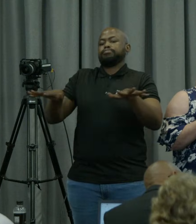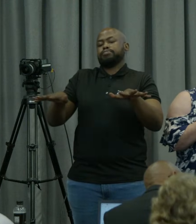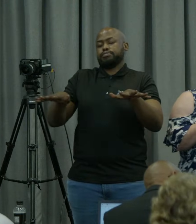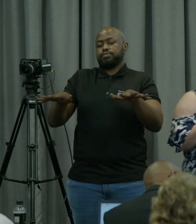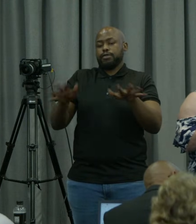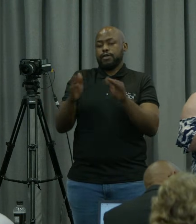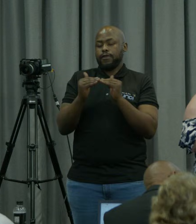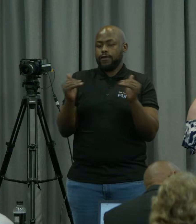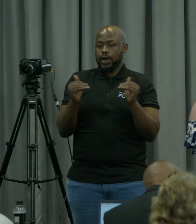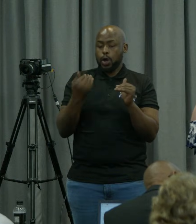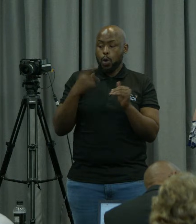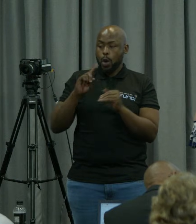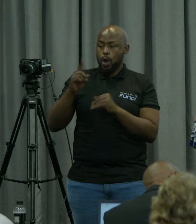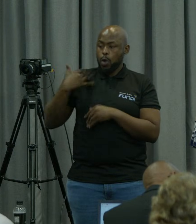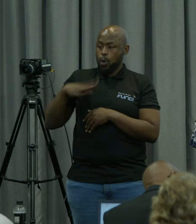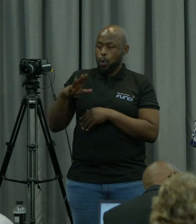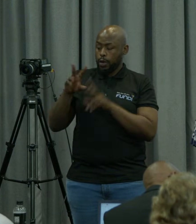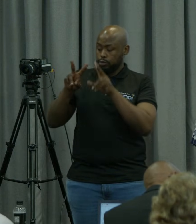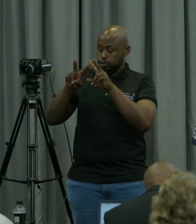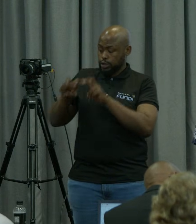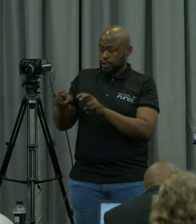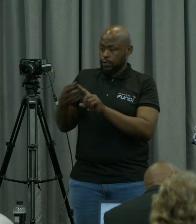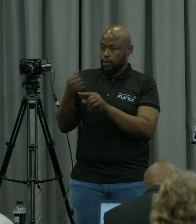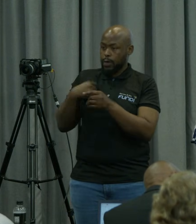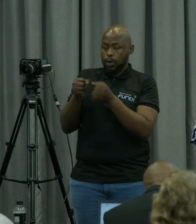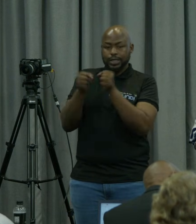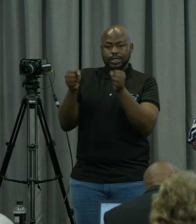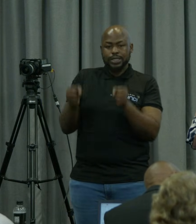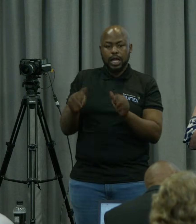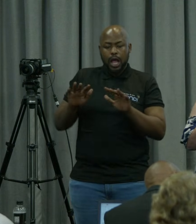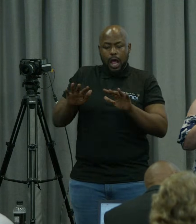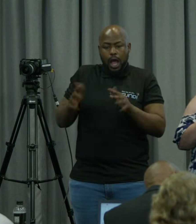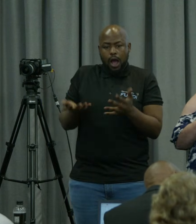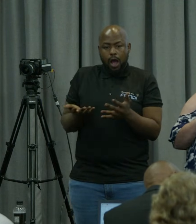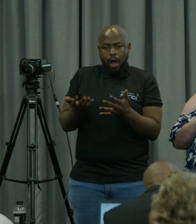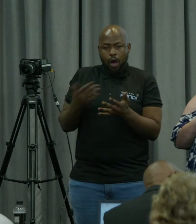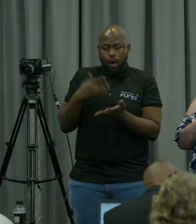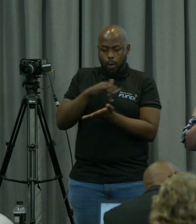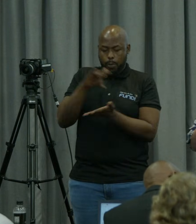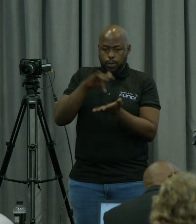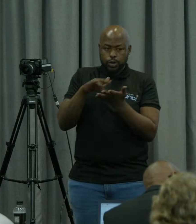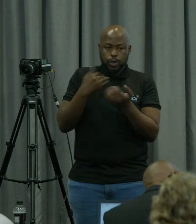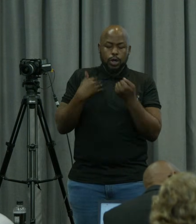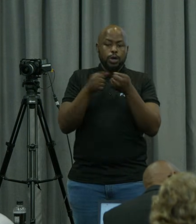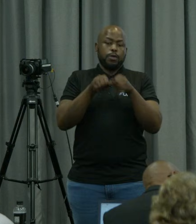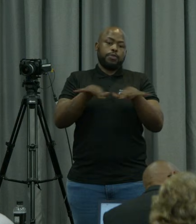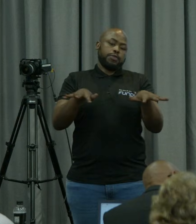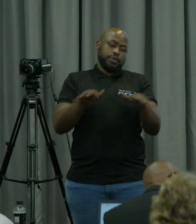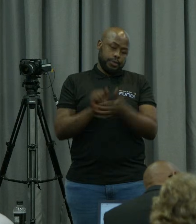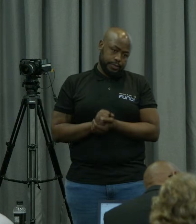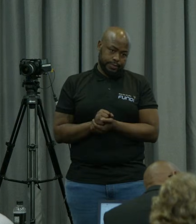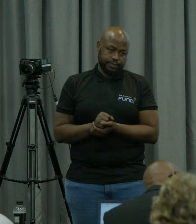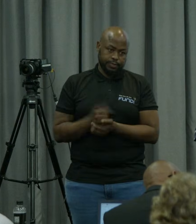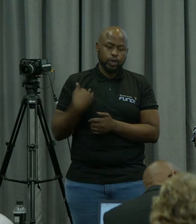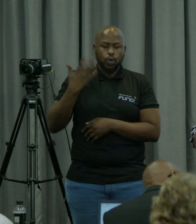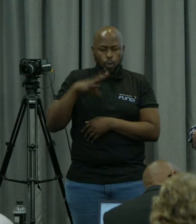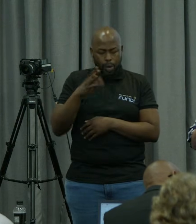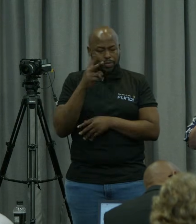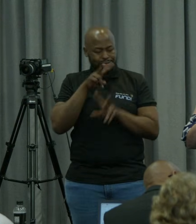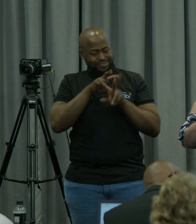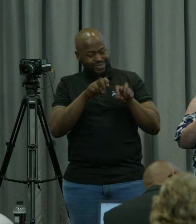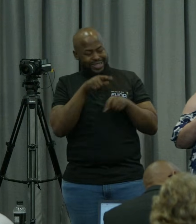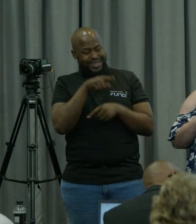what we would like to look at in our model is how our posts are actually distributed. That's what we'd like to look